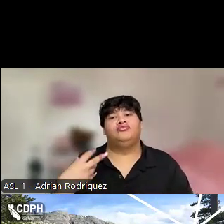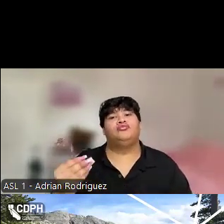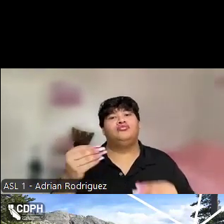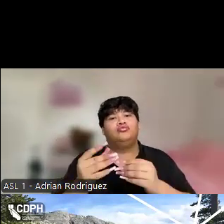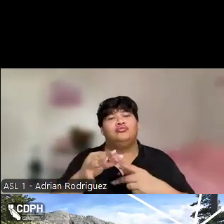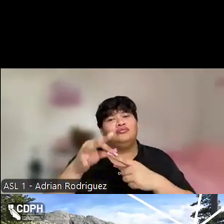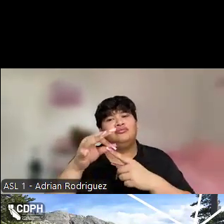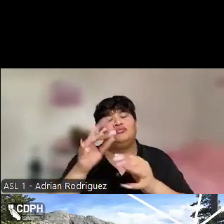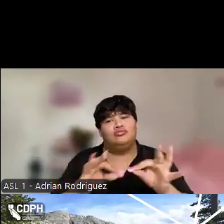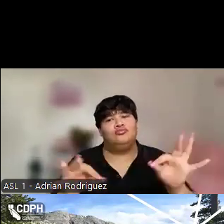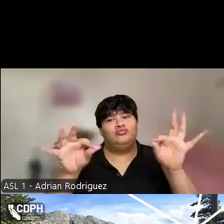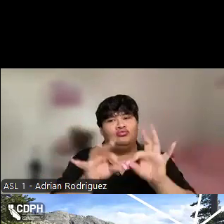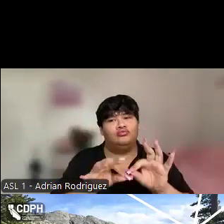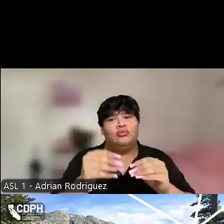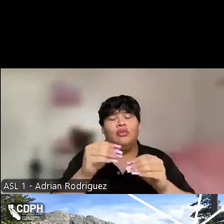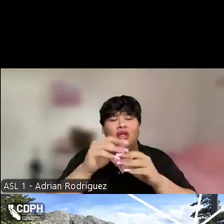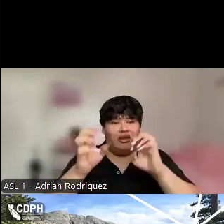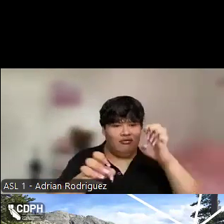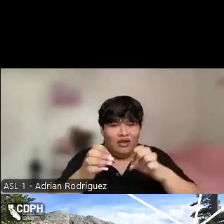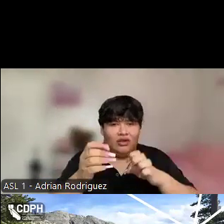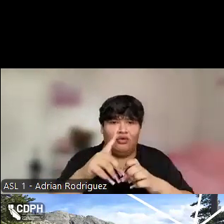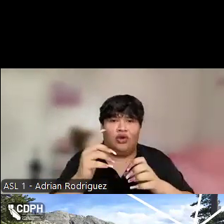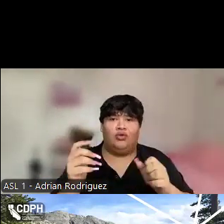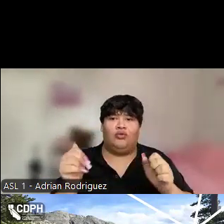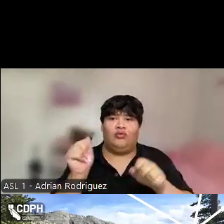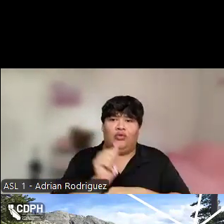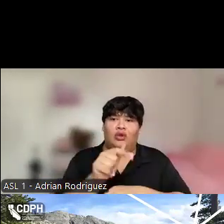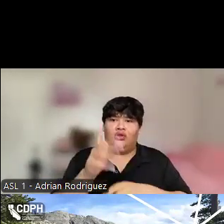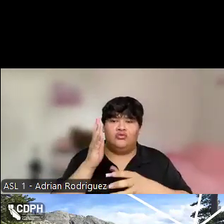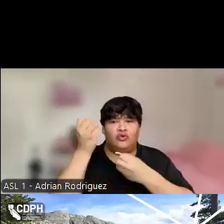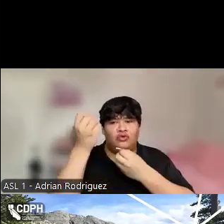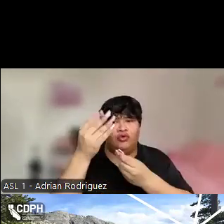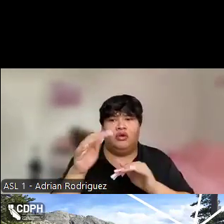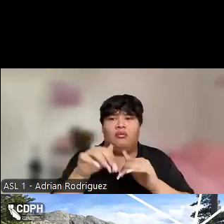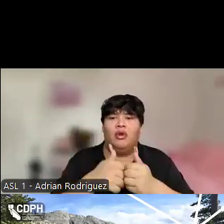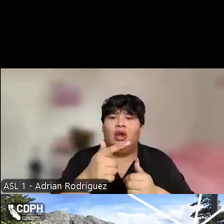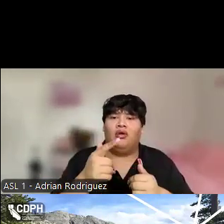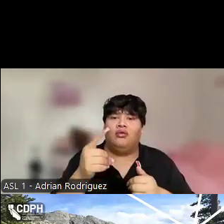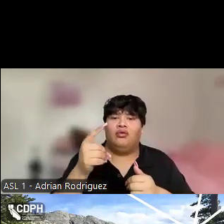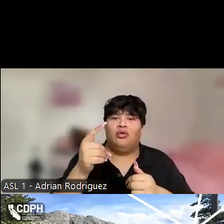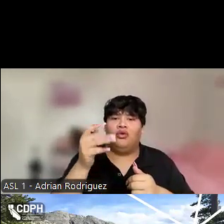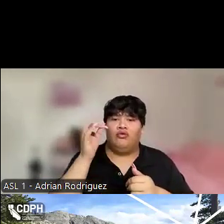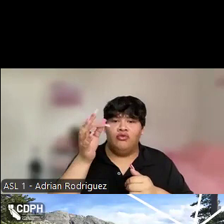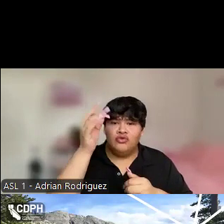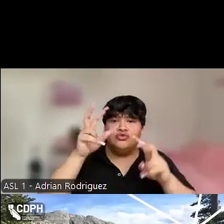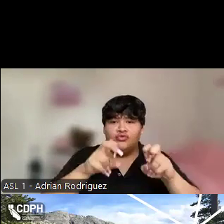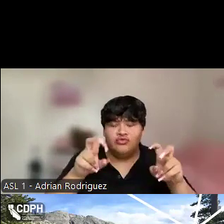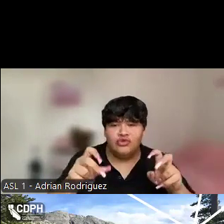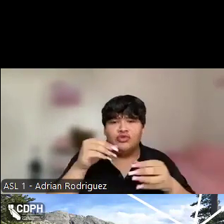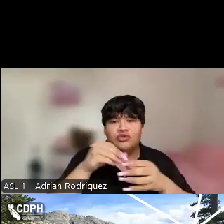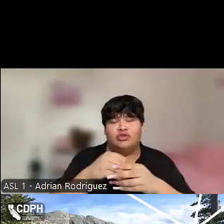of evaluating our work, as this will inform us on how to navigate future research